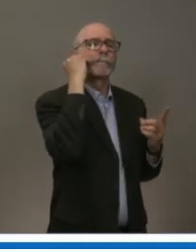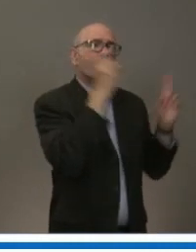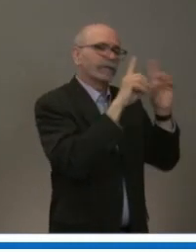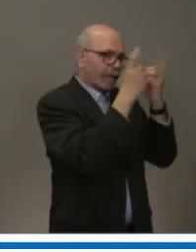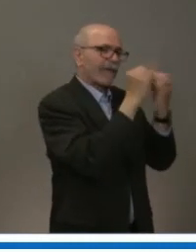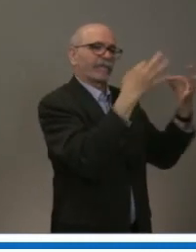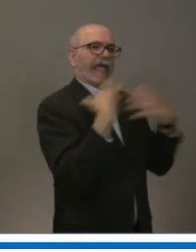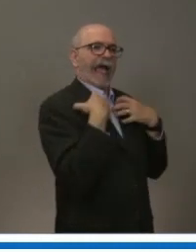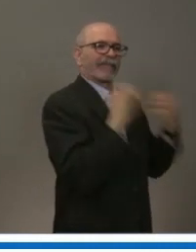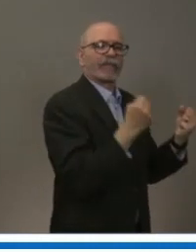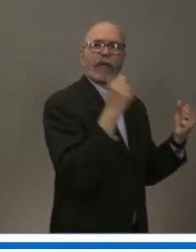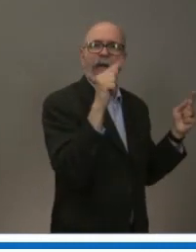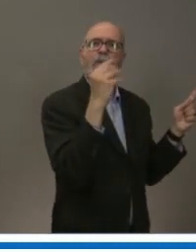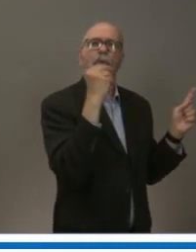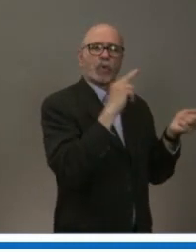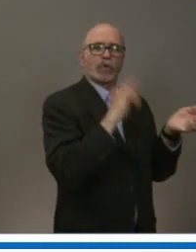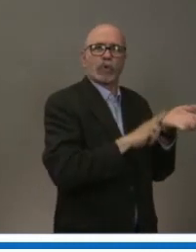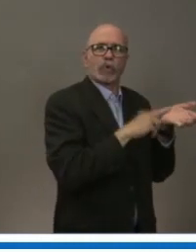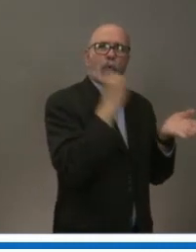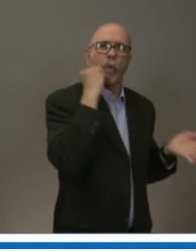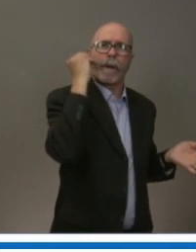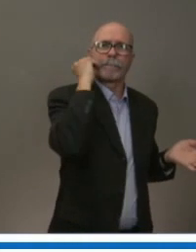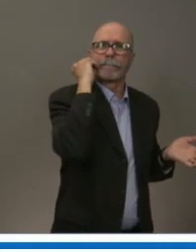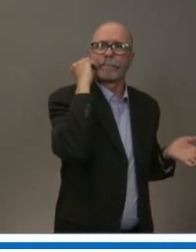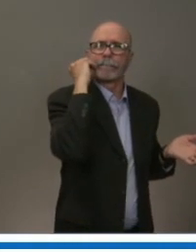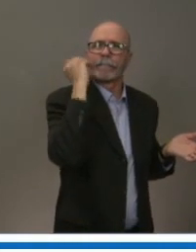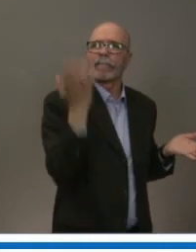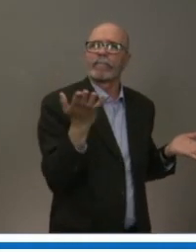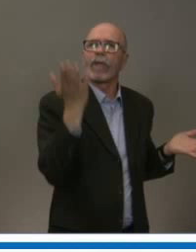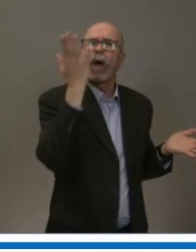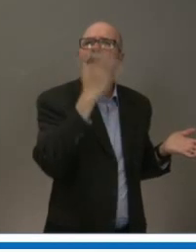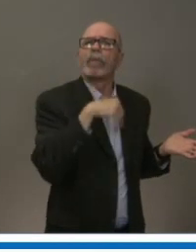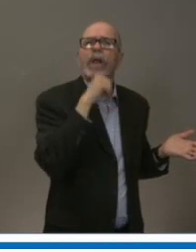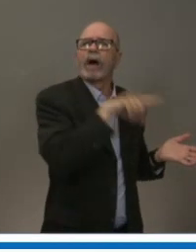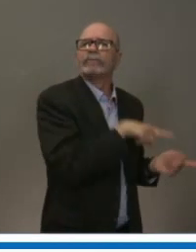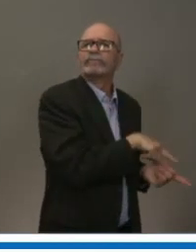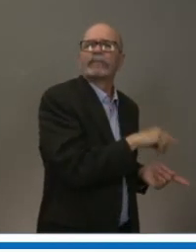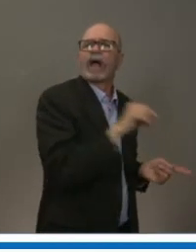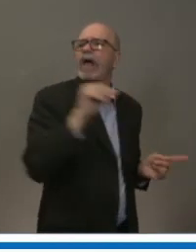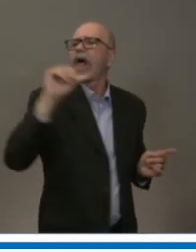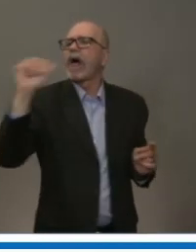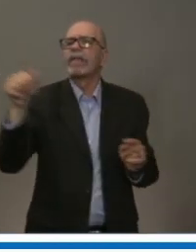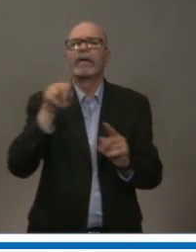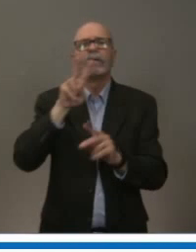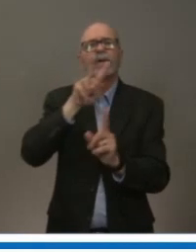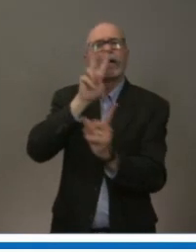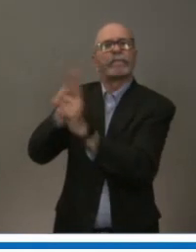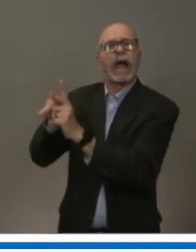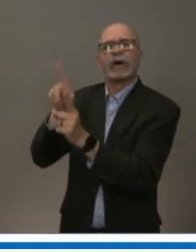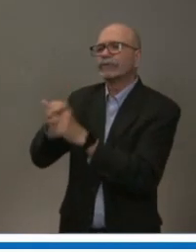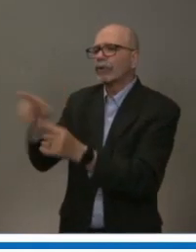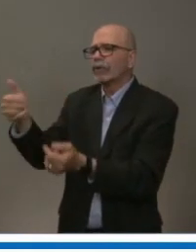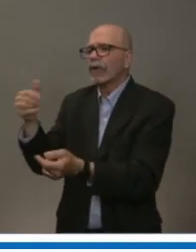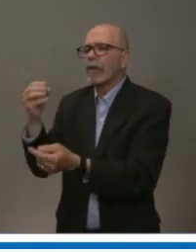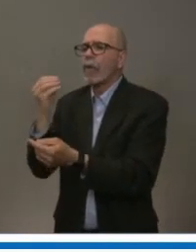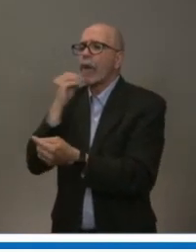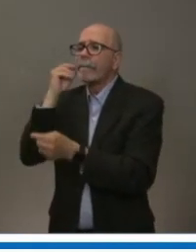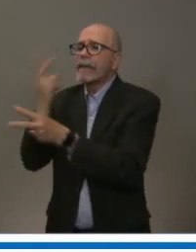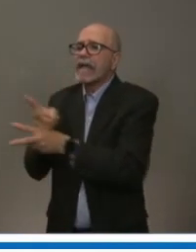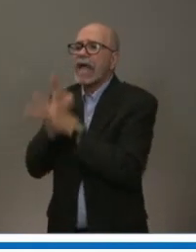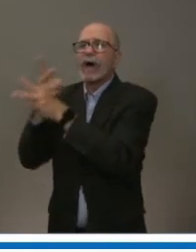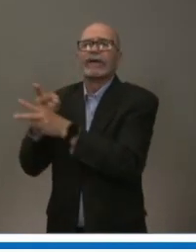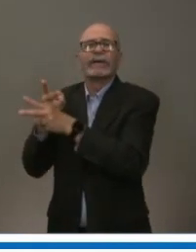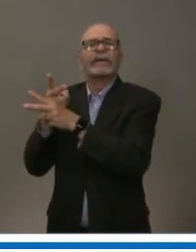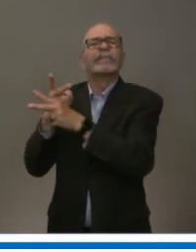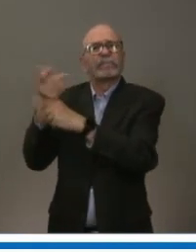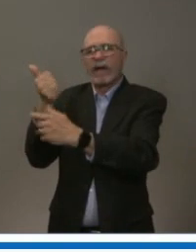that order did not extend to congregate care homes managed by the Department